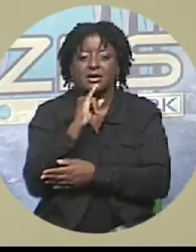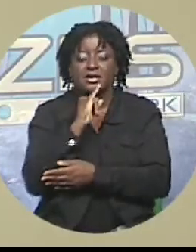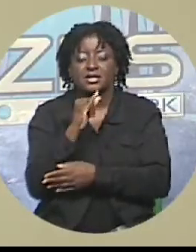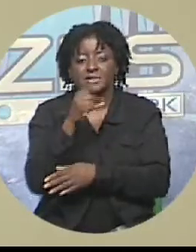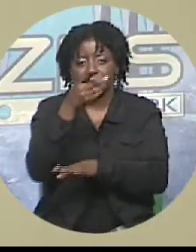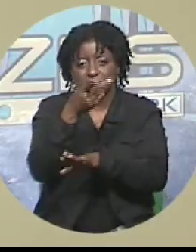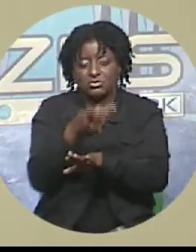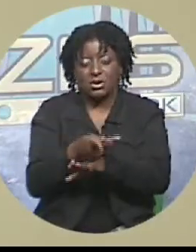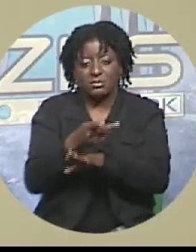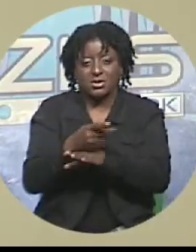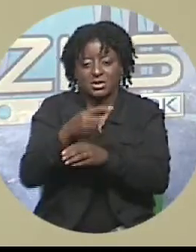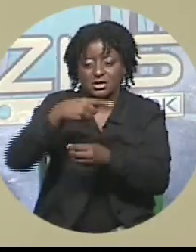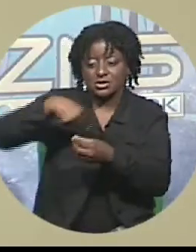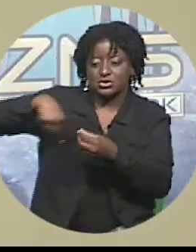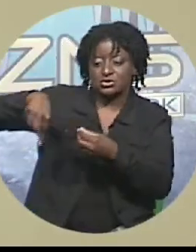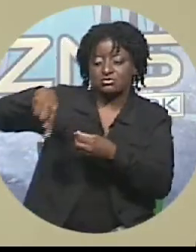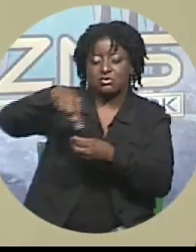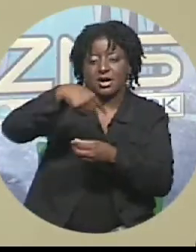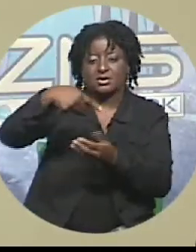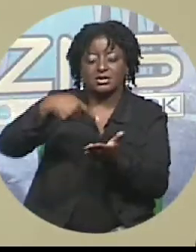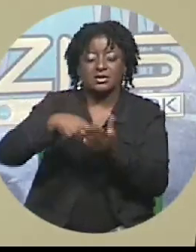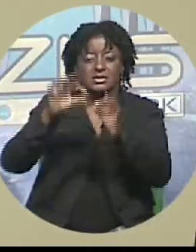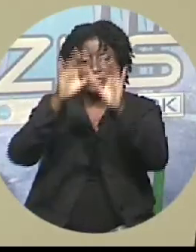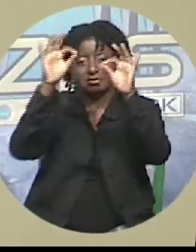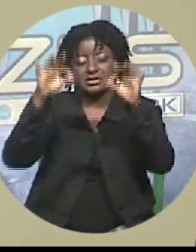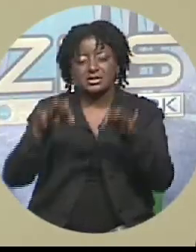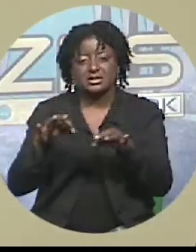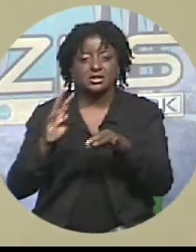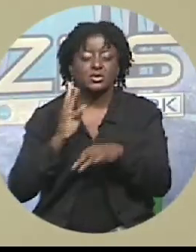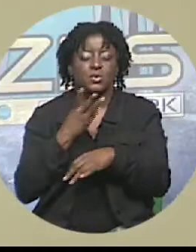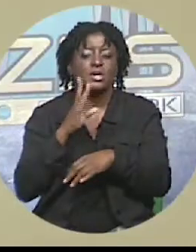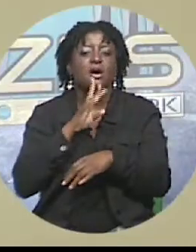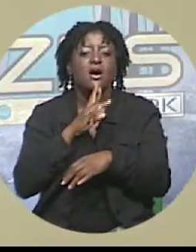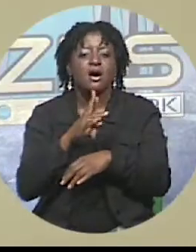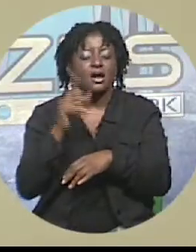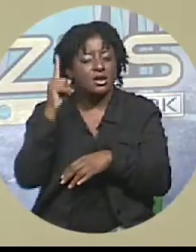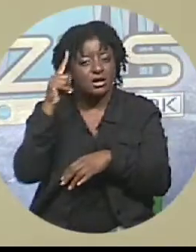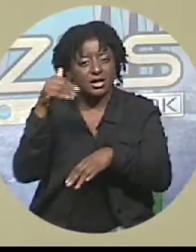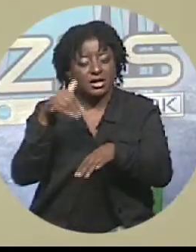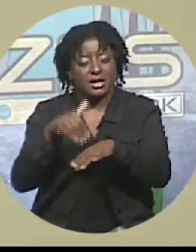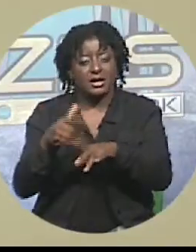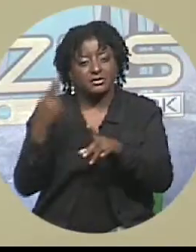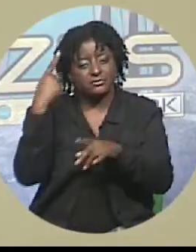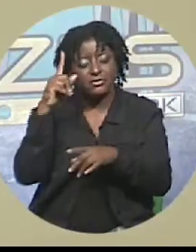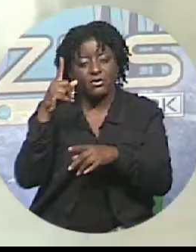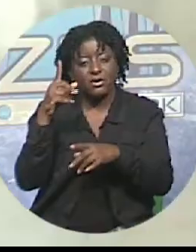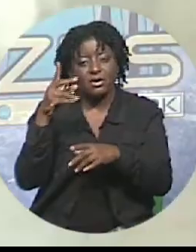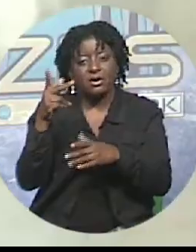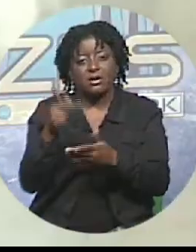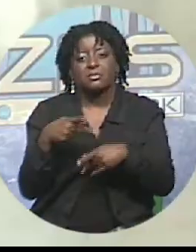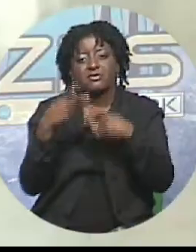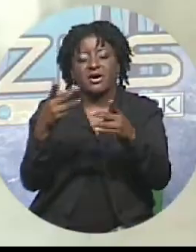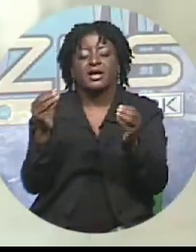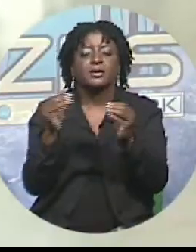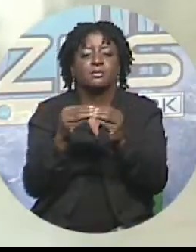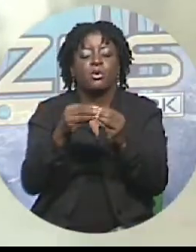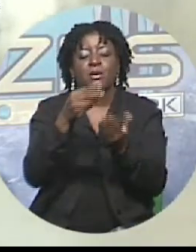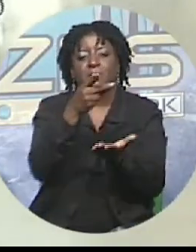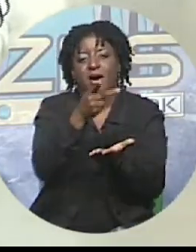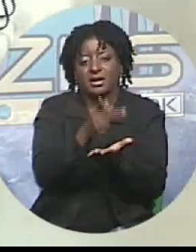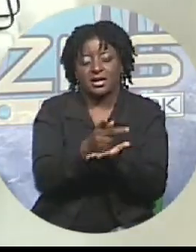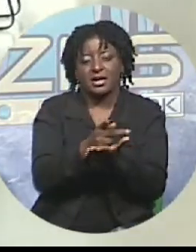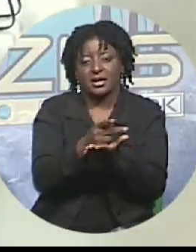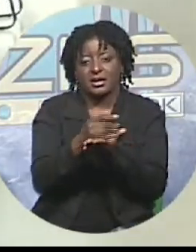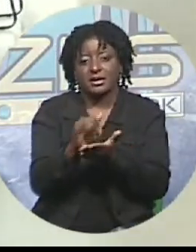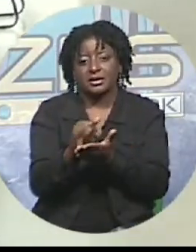property surrounding the facilities that we're looking to for providing some more parking. Mr. Rowe also highlighted